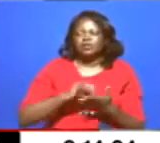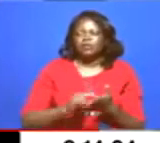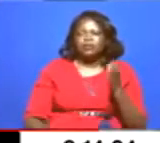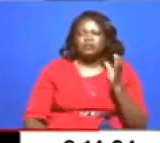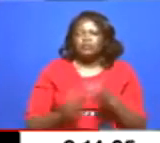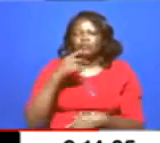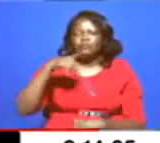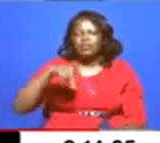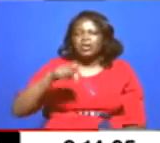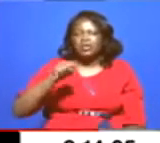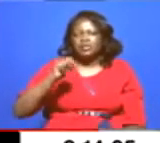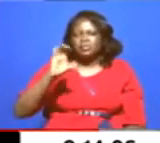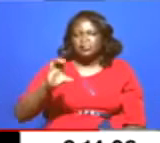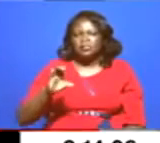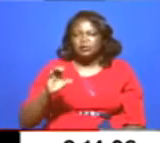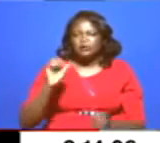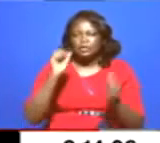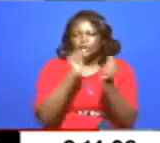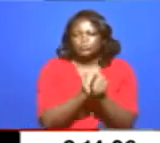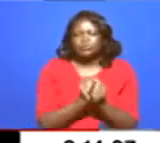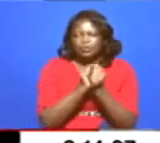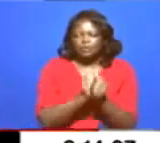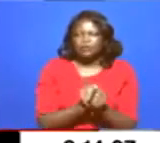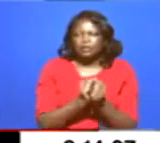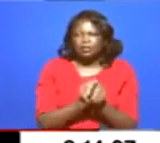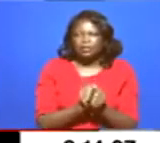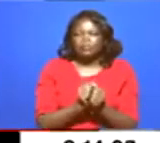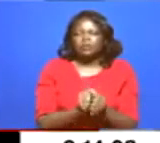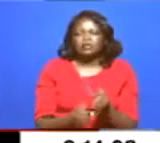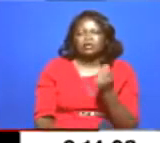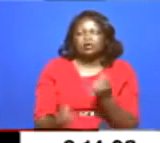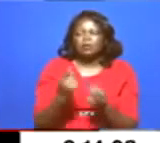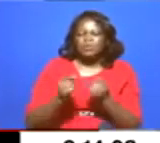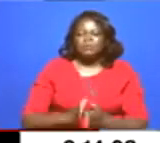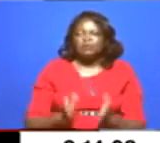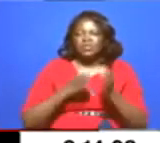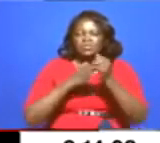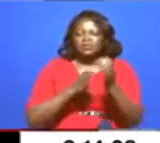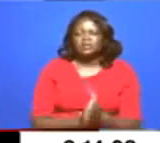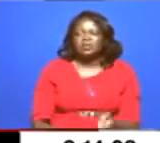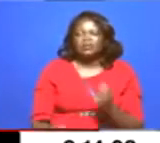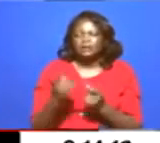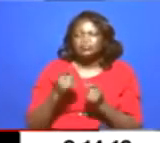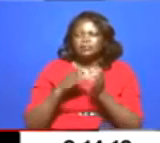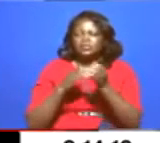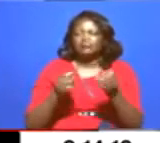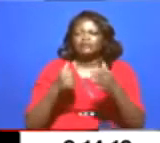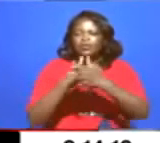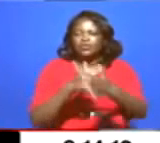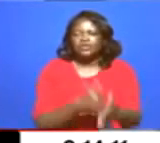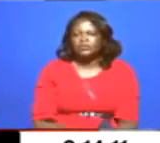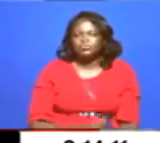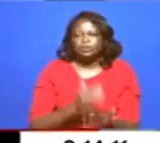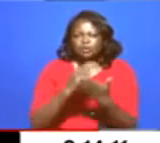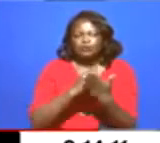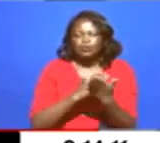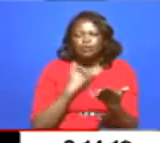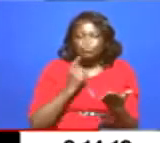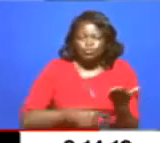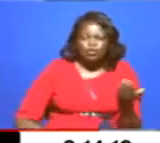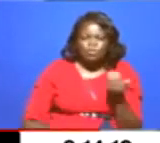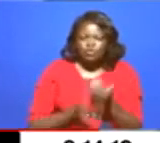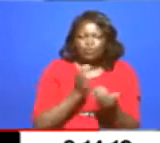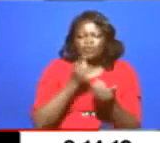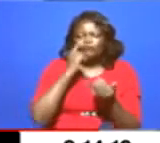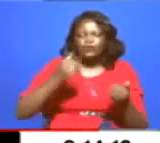Commission, PSC, in collaboration with Emerging Public Leaders and Emerging Leaders Foundation. The program seeks to nurture young